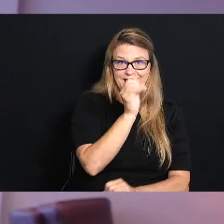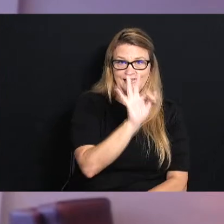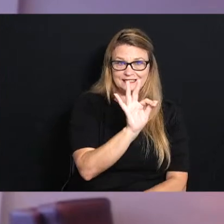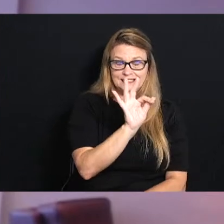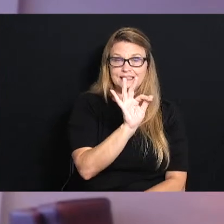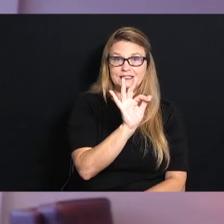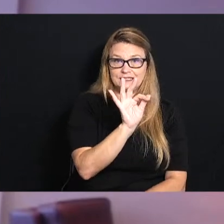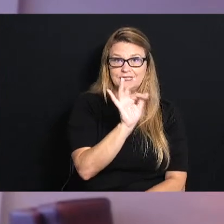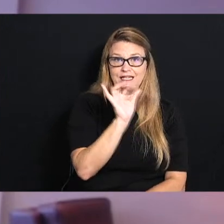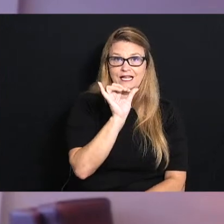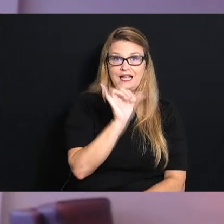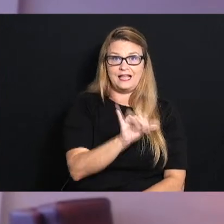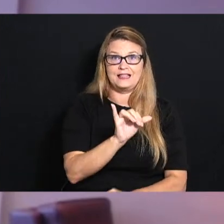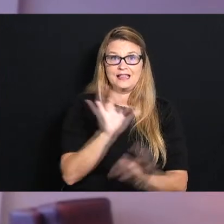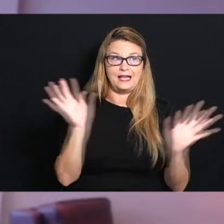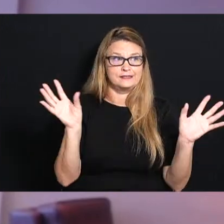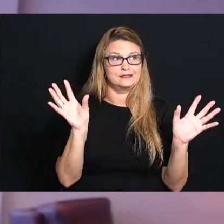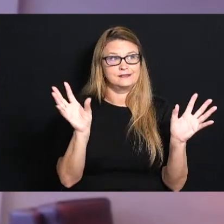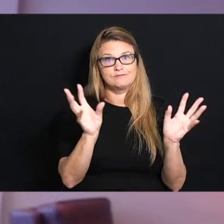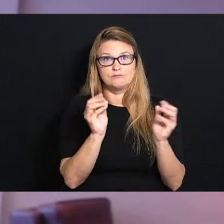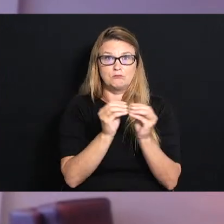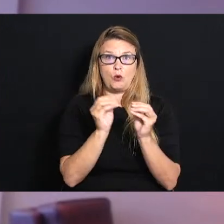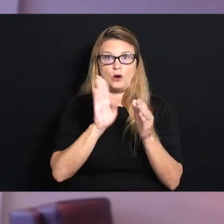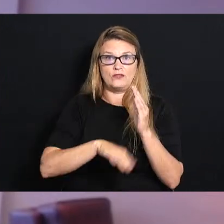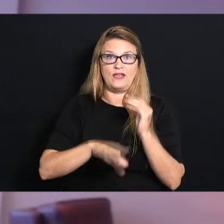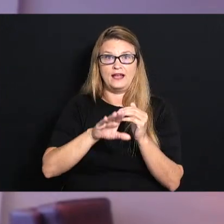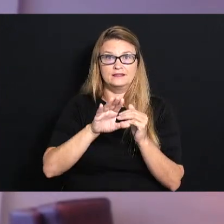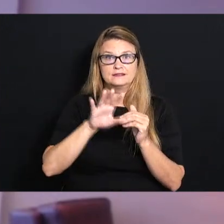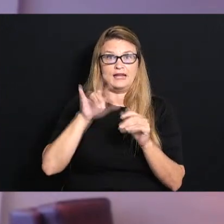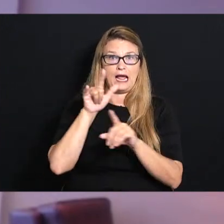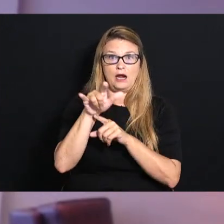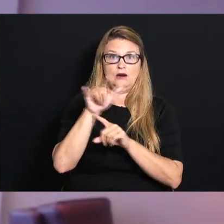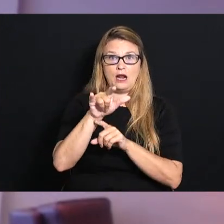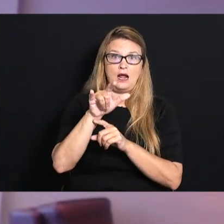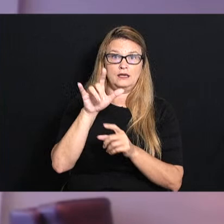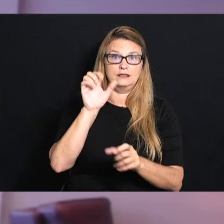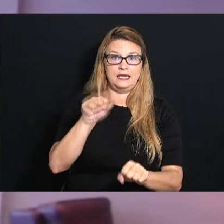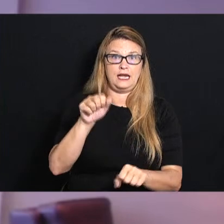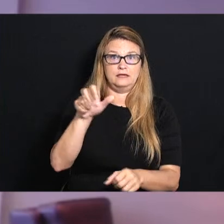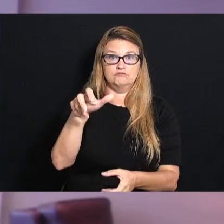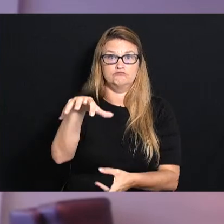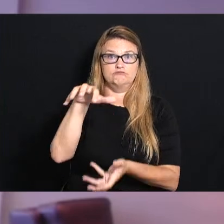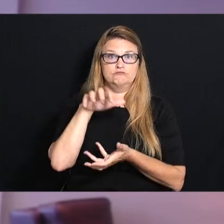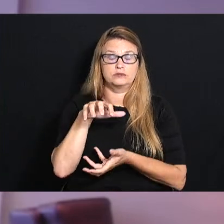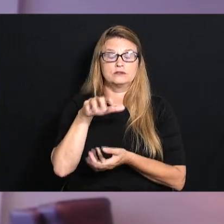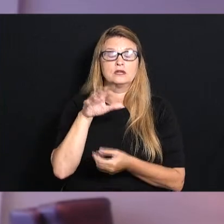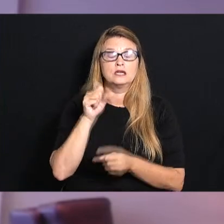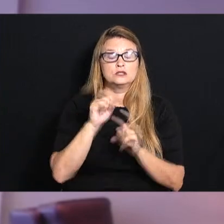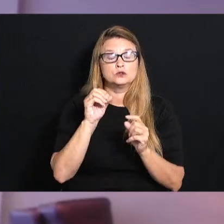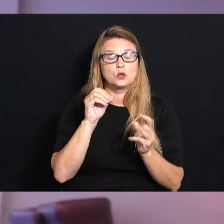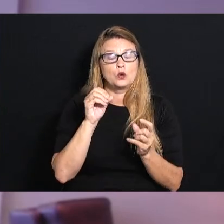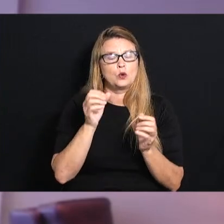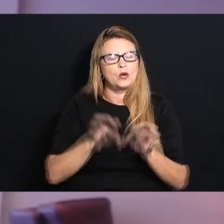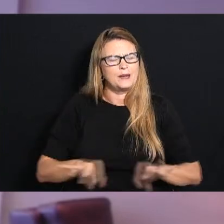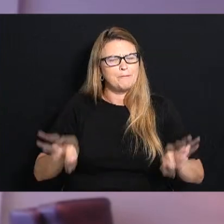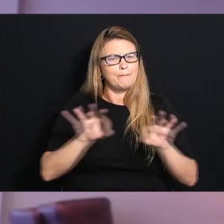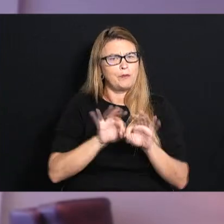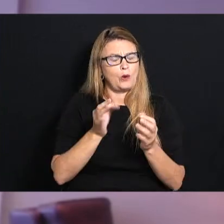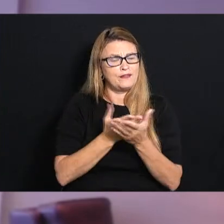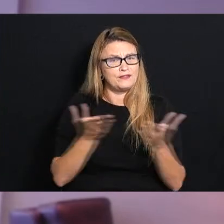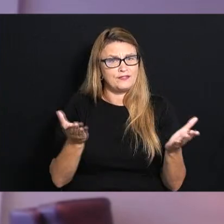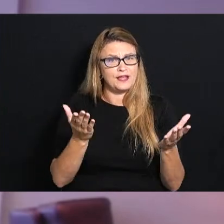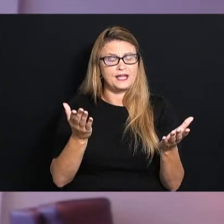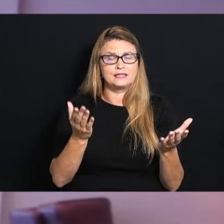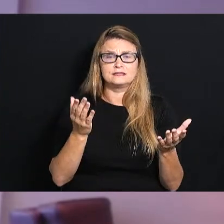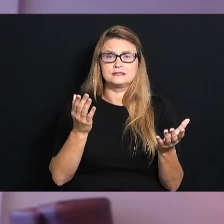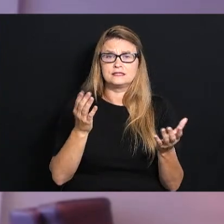a full 747 airline. And we also are learning some more important points, particularly